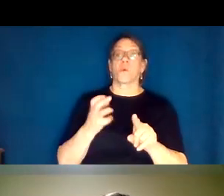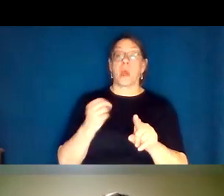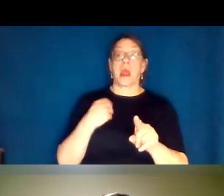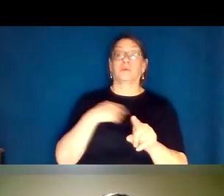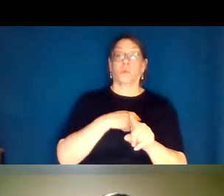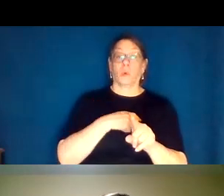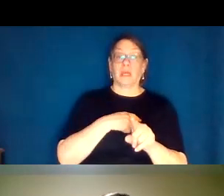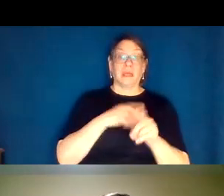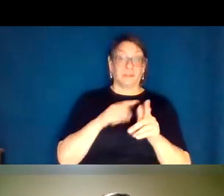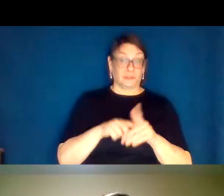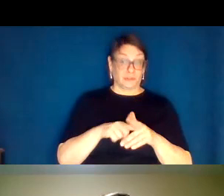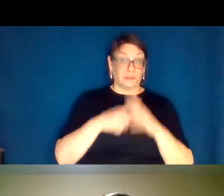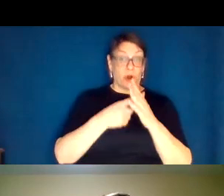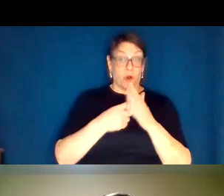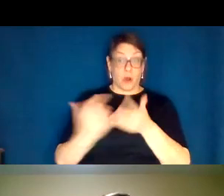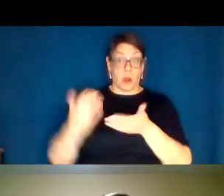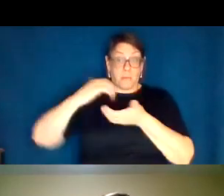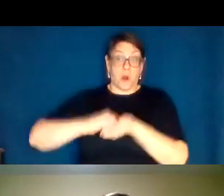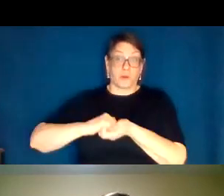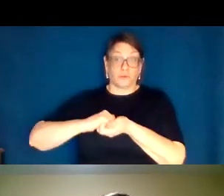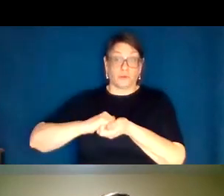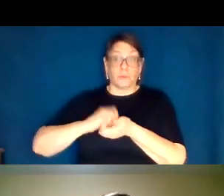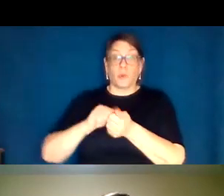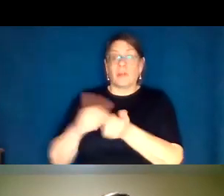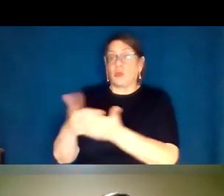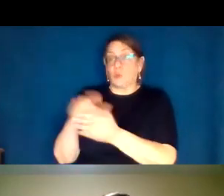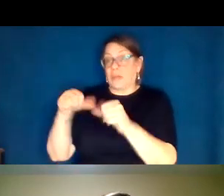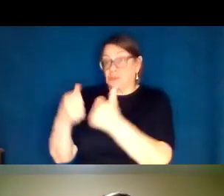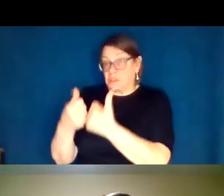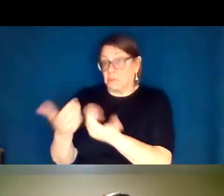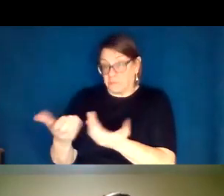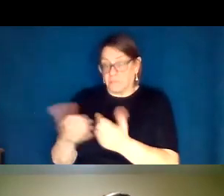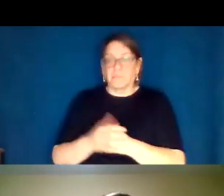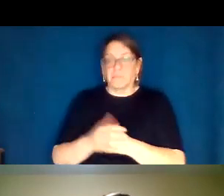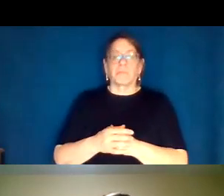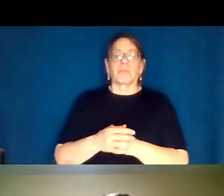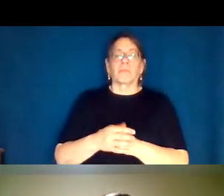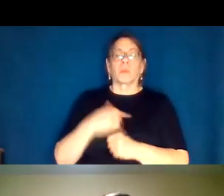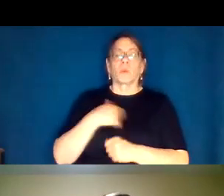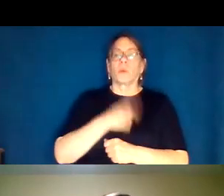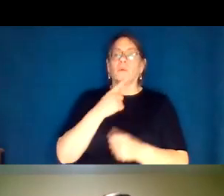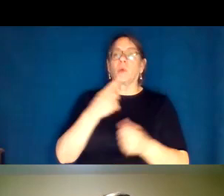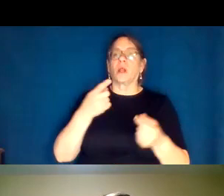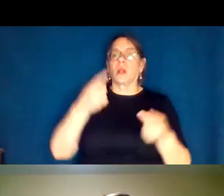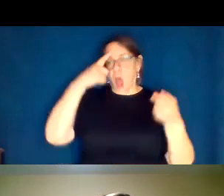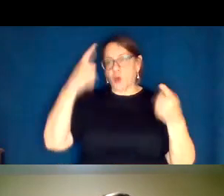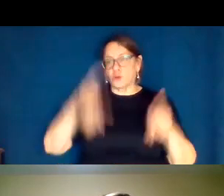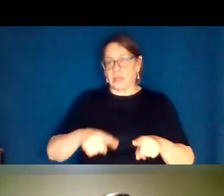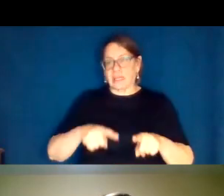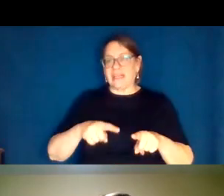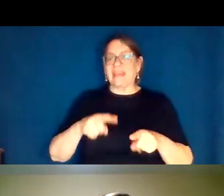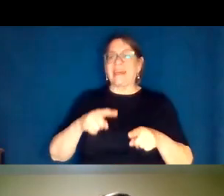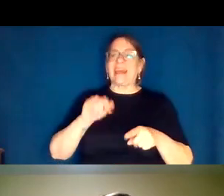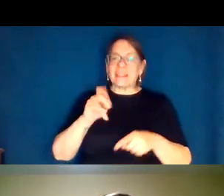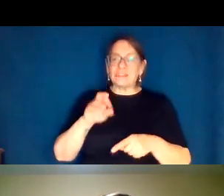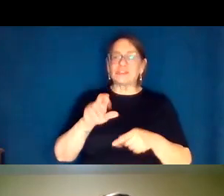we initiate partnership with a new agency, we'll sign an interagency memorandum of